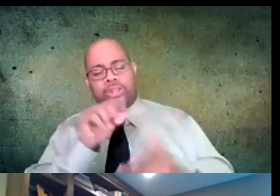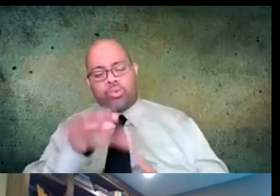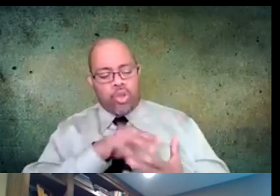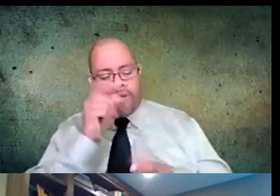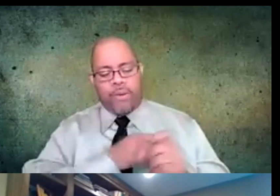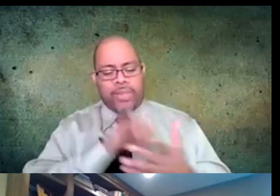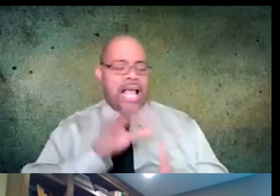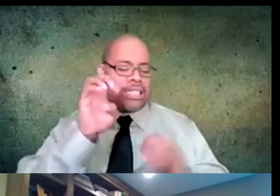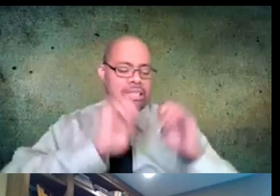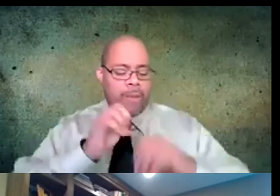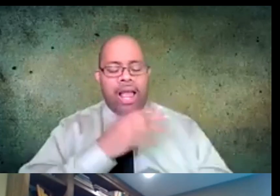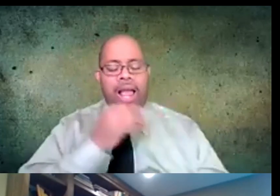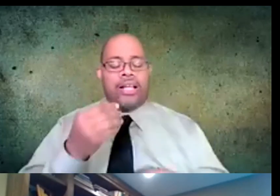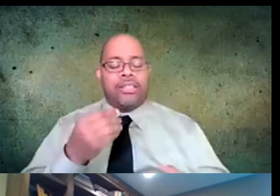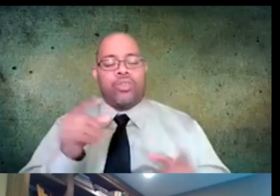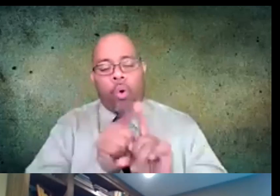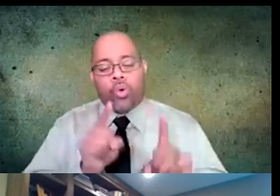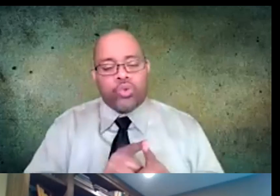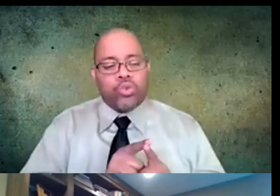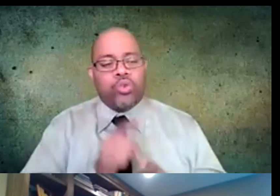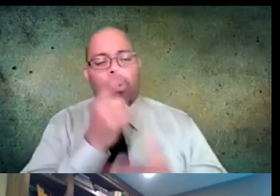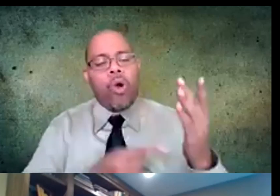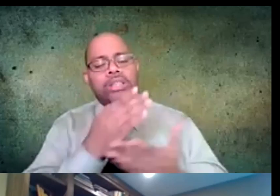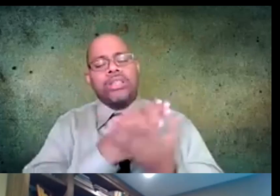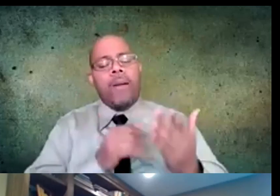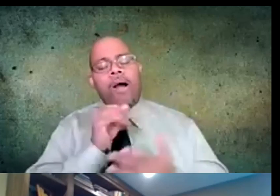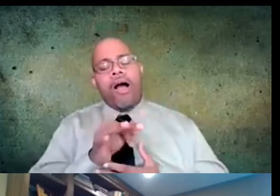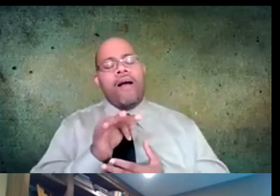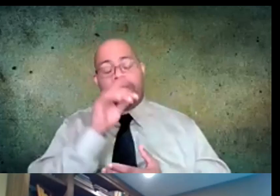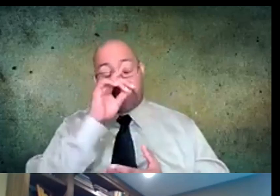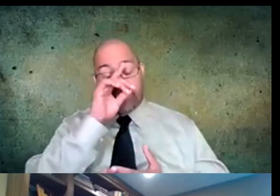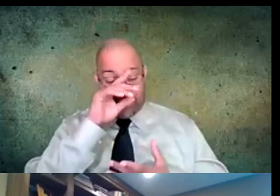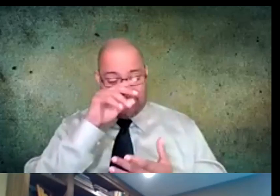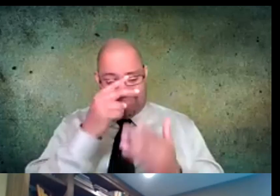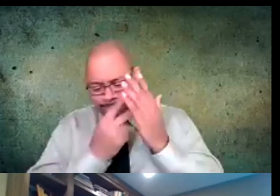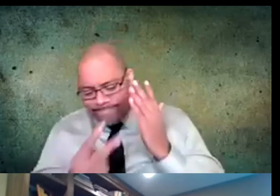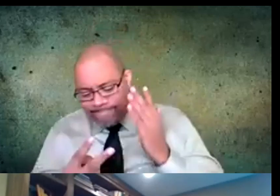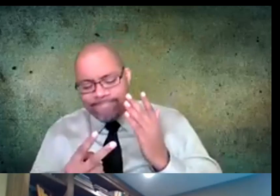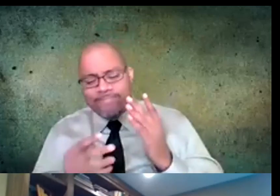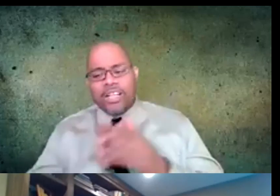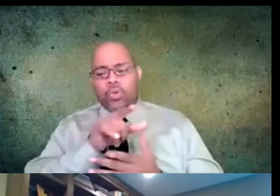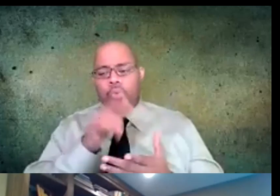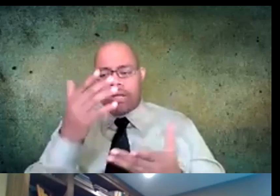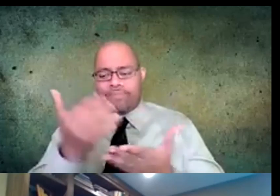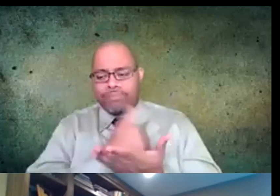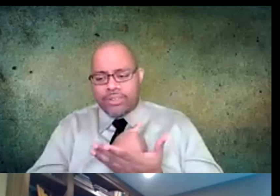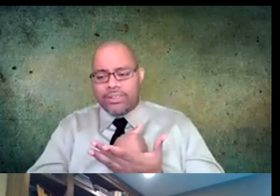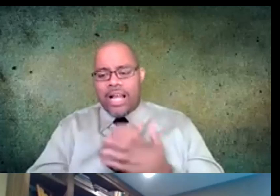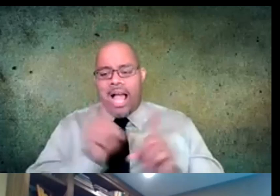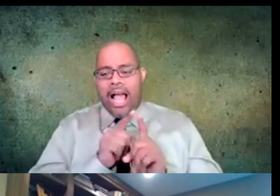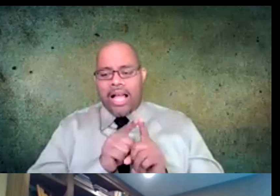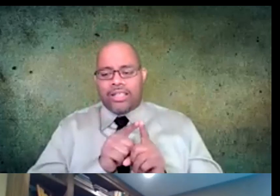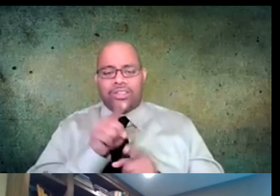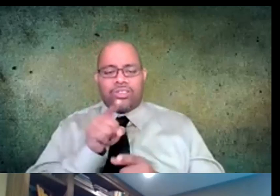this experiment? And also what are some of the insights as that you will gain as your, let's